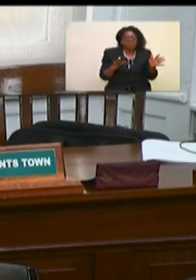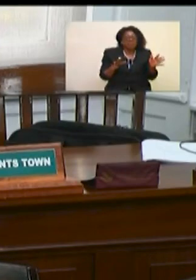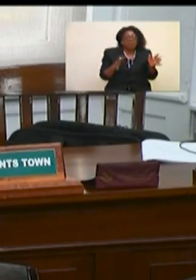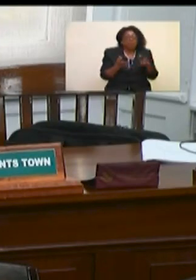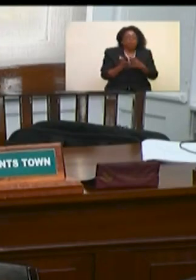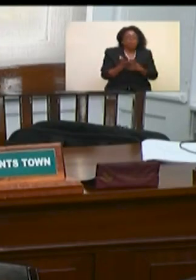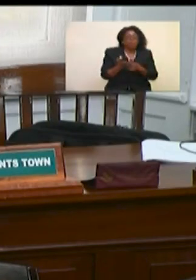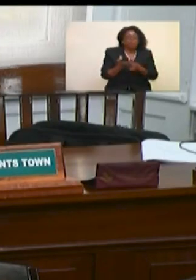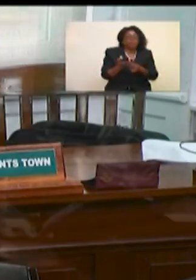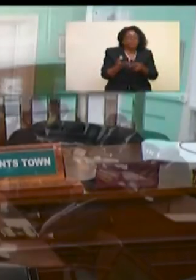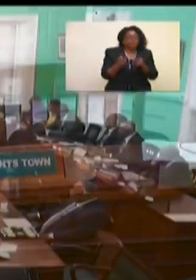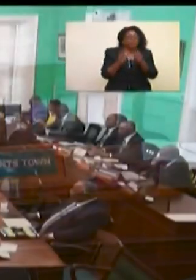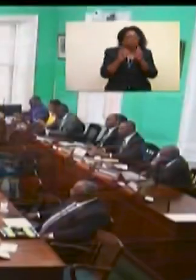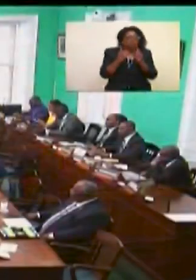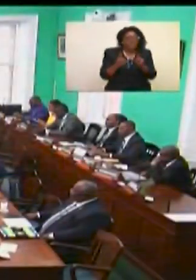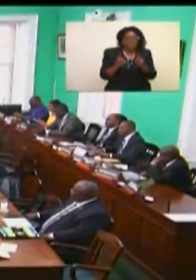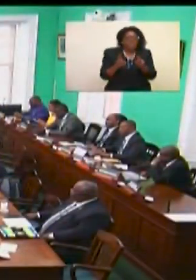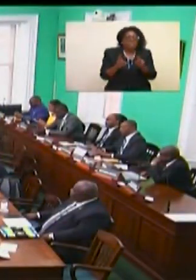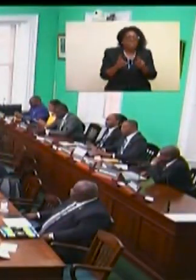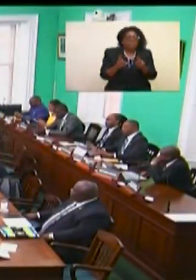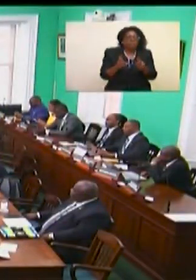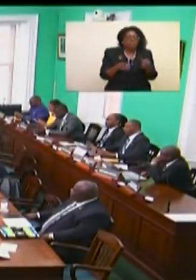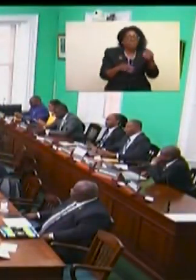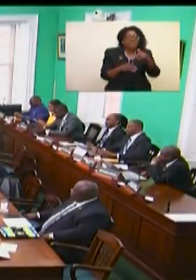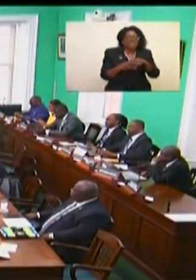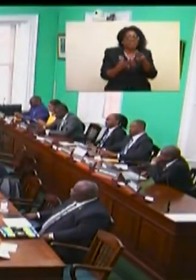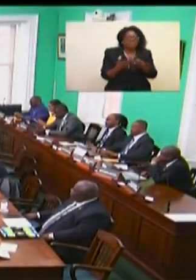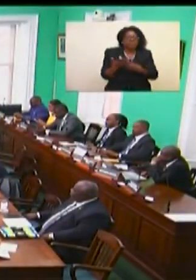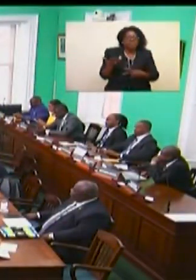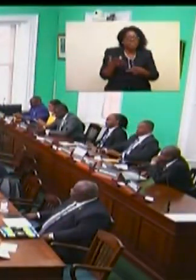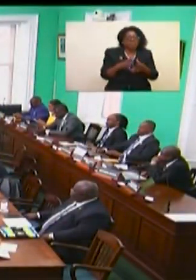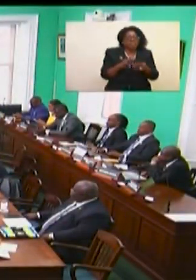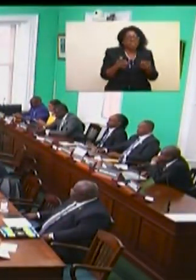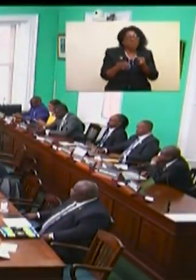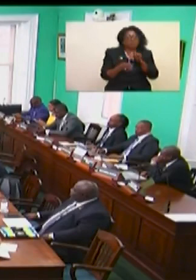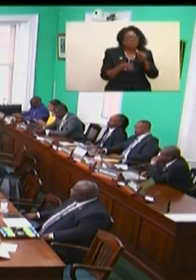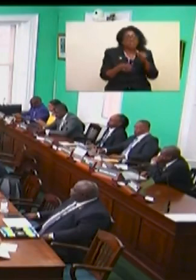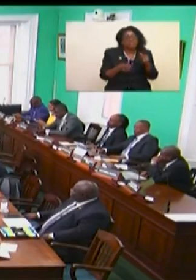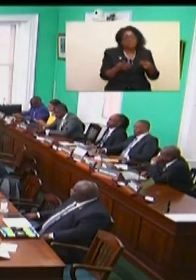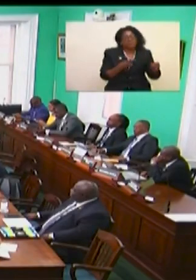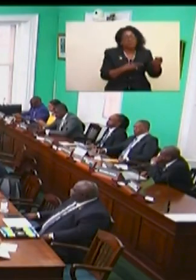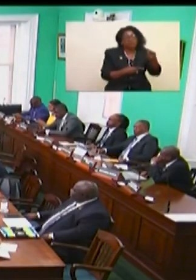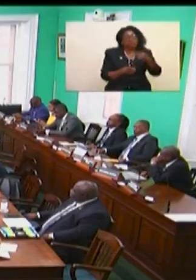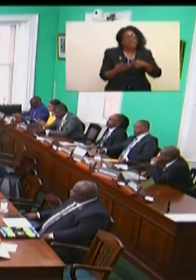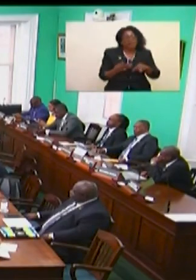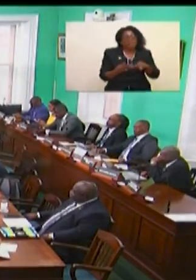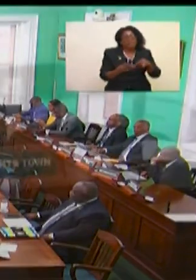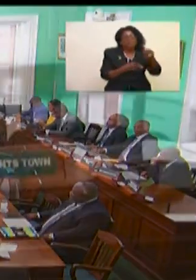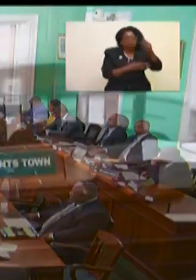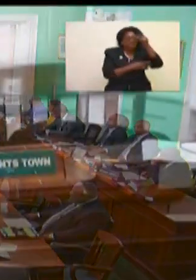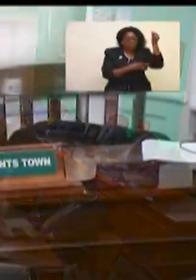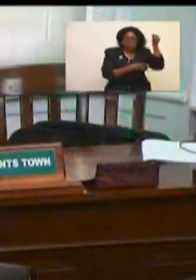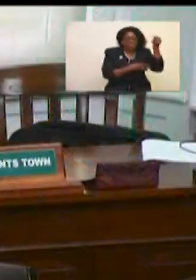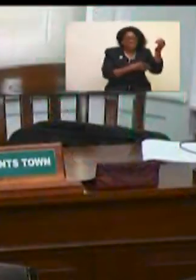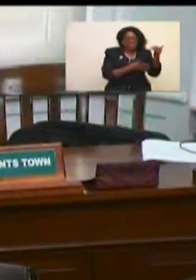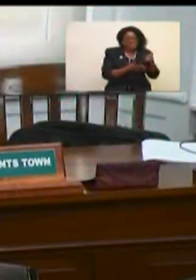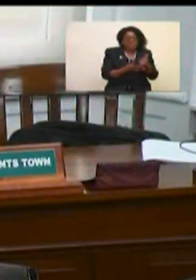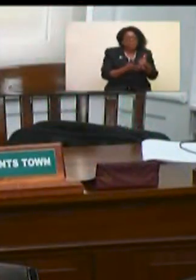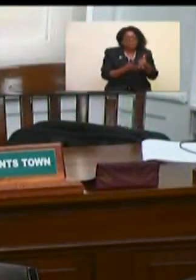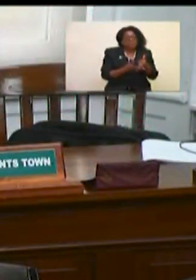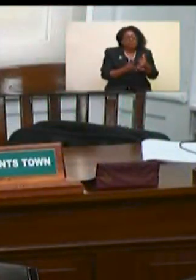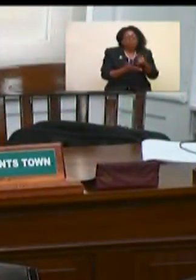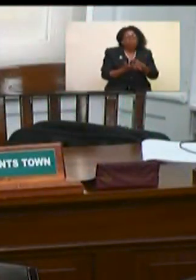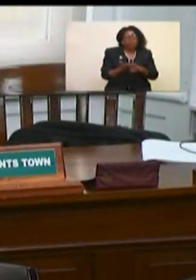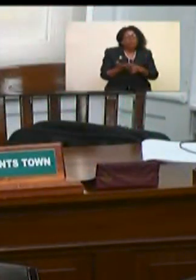not required, Madam Speaker, is the invoicing that had not even arrived to government yet, Madam Speaker. What was